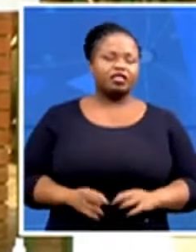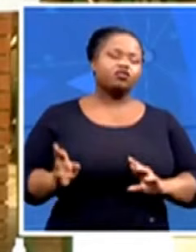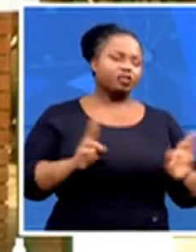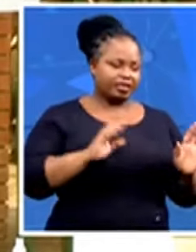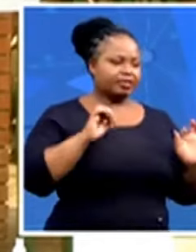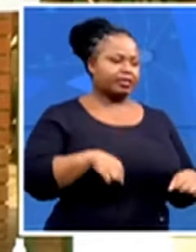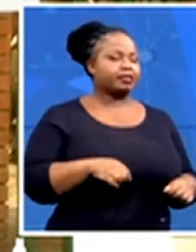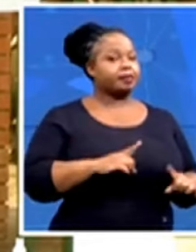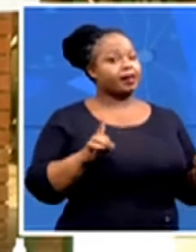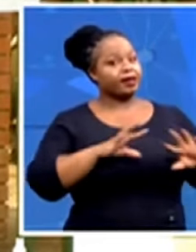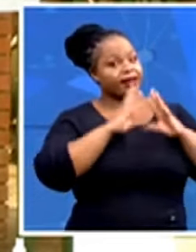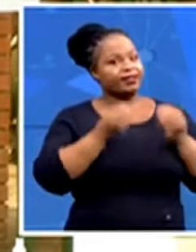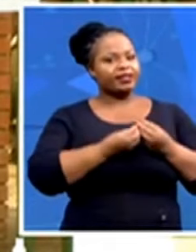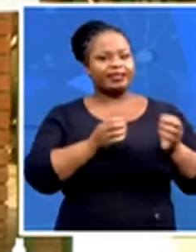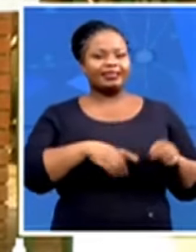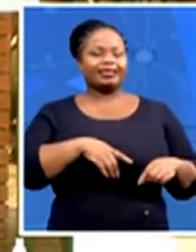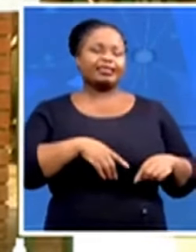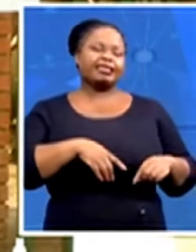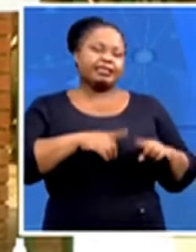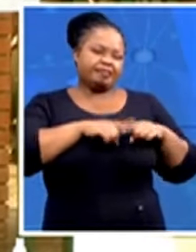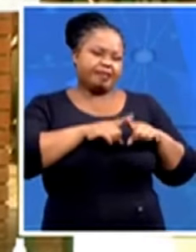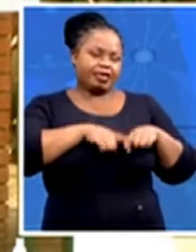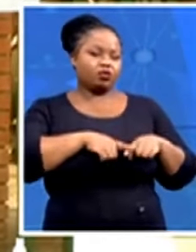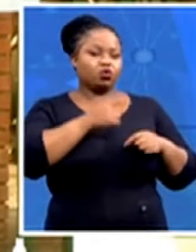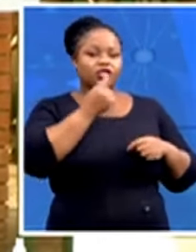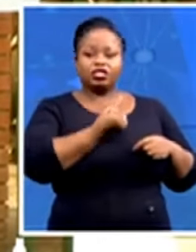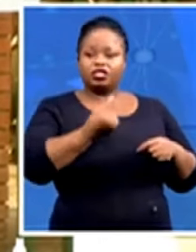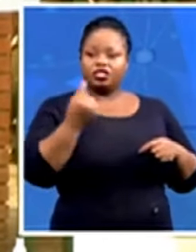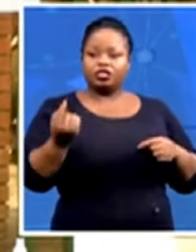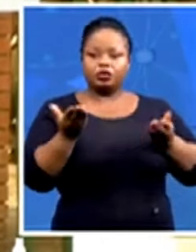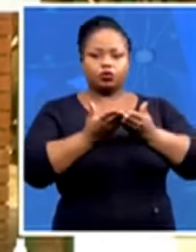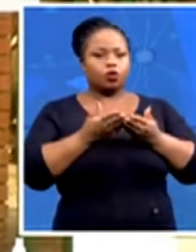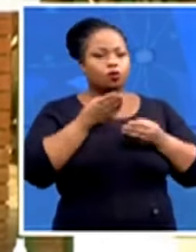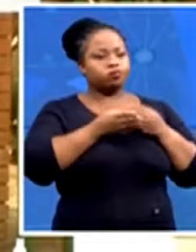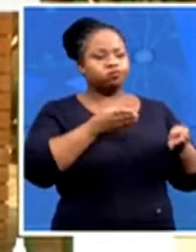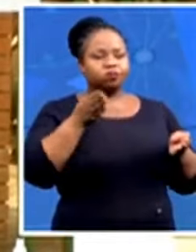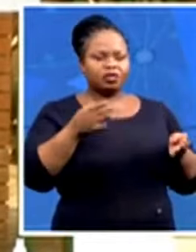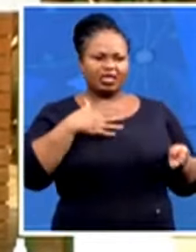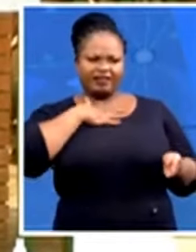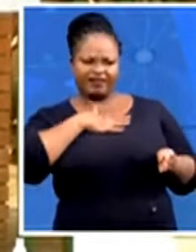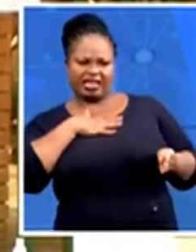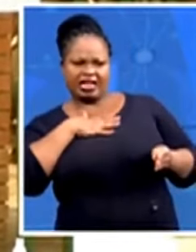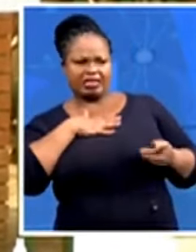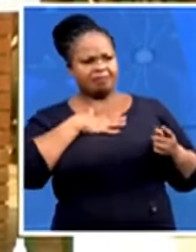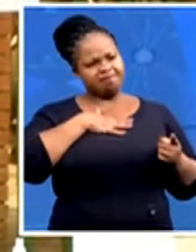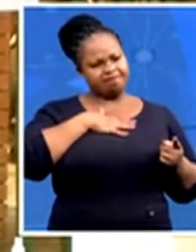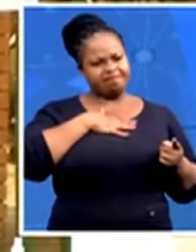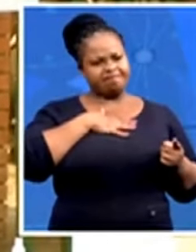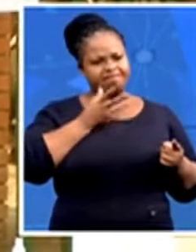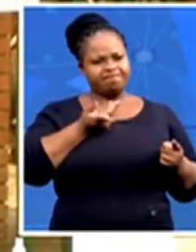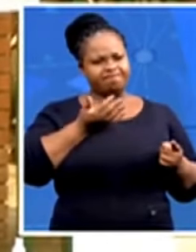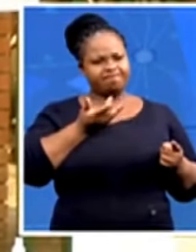said the school where they feel or that they are able to accept all